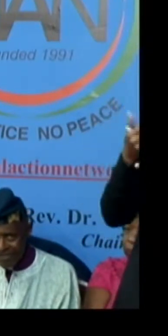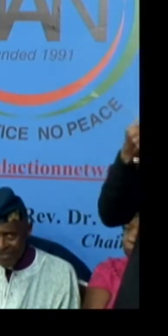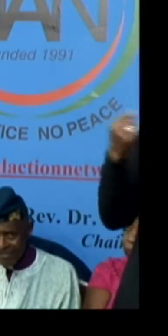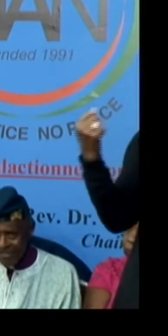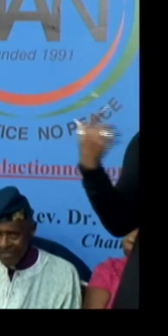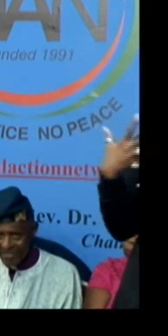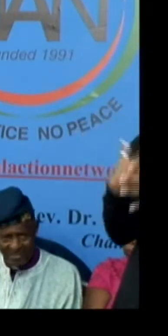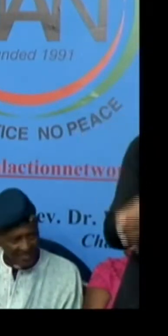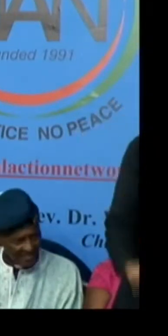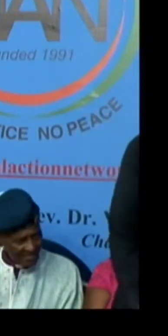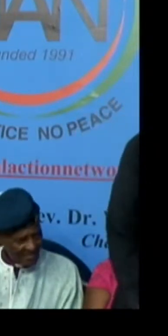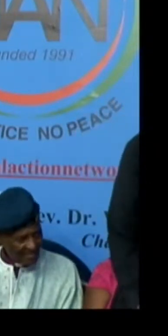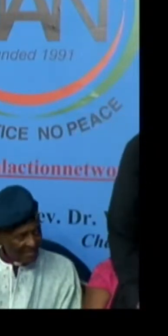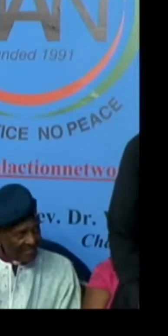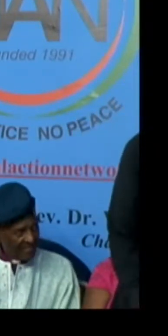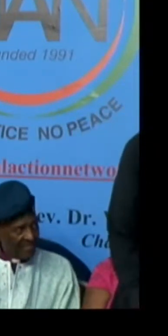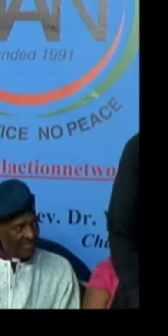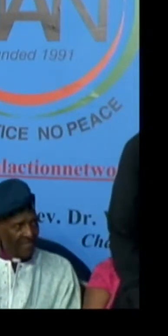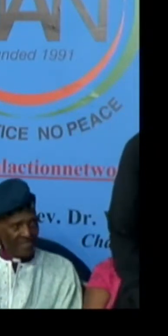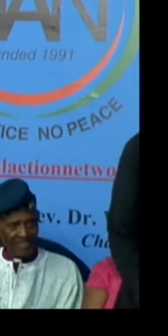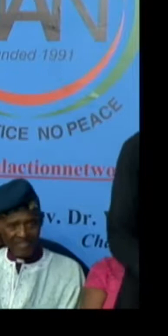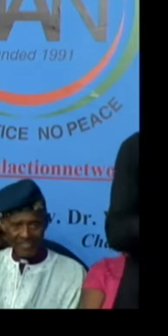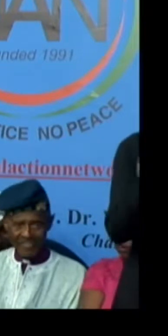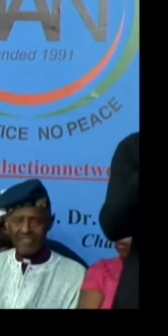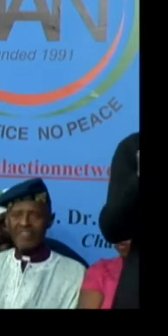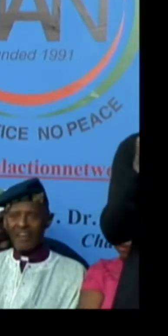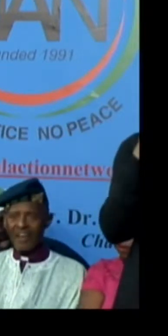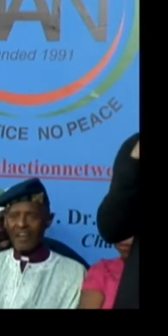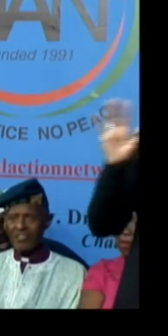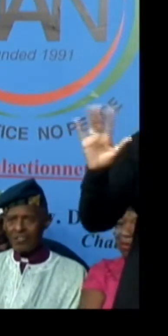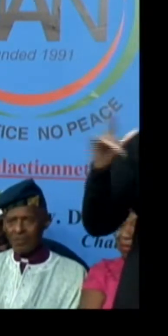Well, you know, I've got a different strategy. No, you're scared.